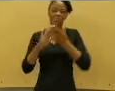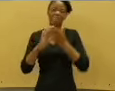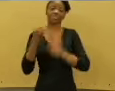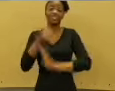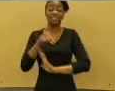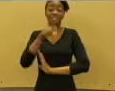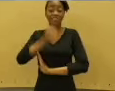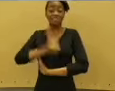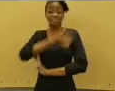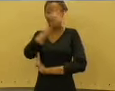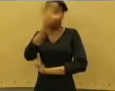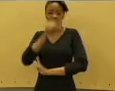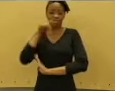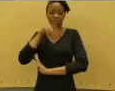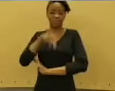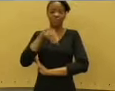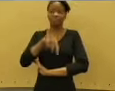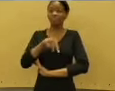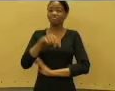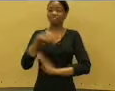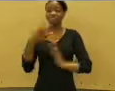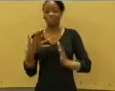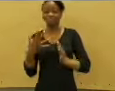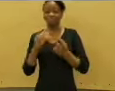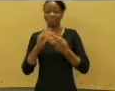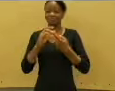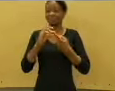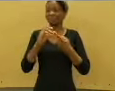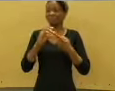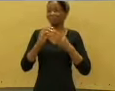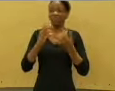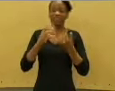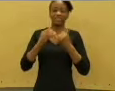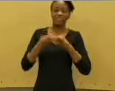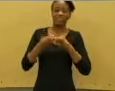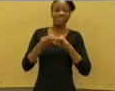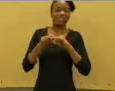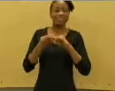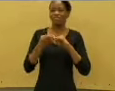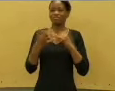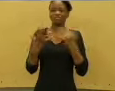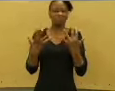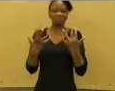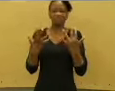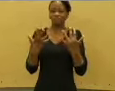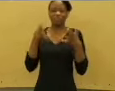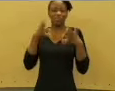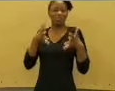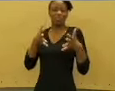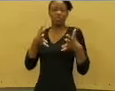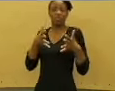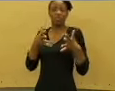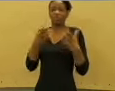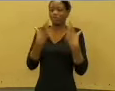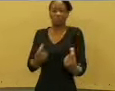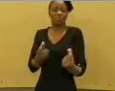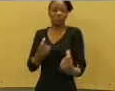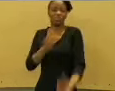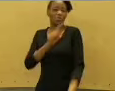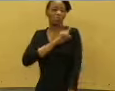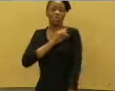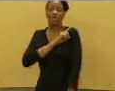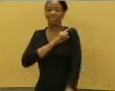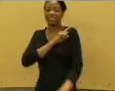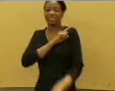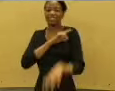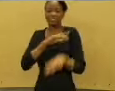African context, it's starting to be a bit of a more ridiculous concept to think, but why would they do anything to an albino based on their skin color?